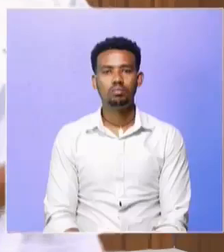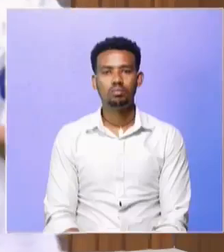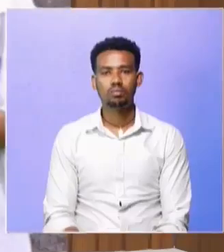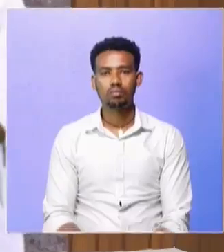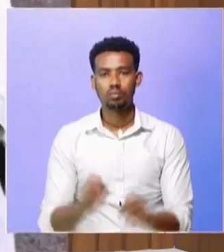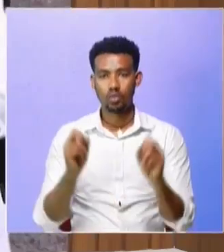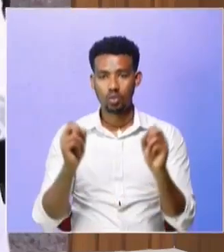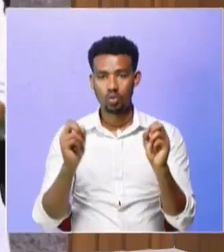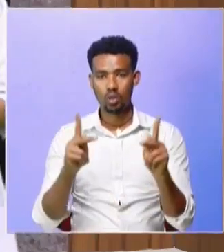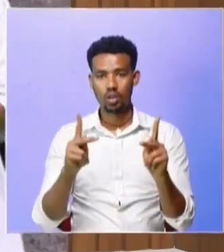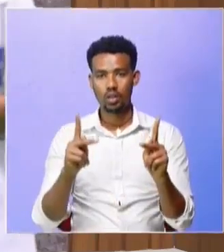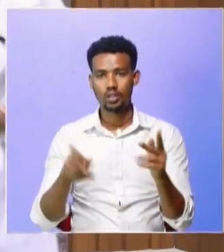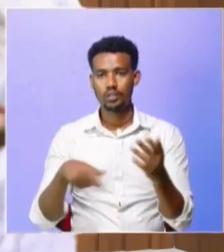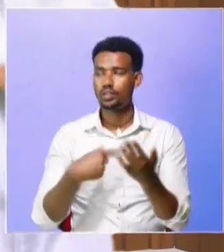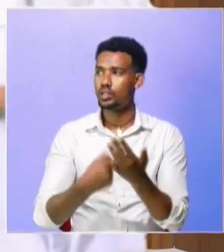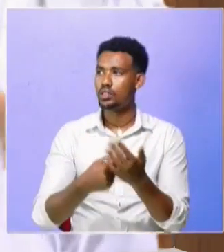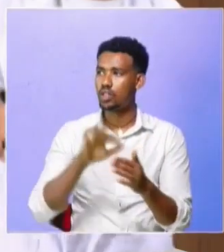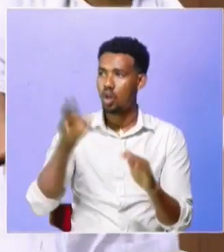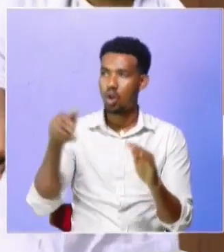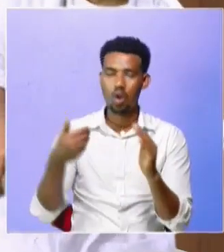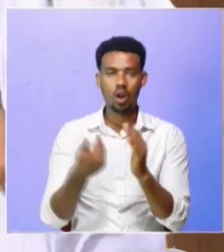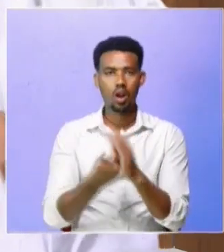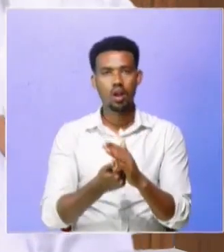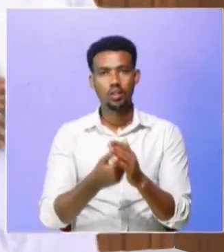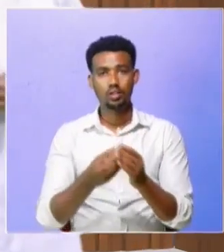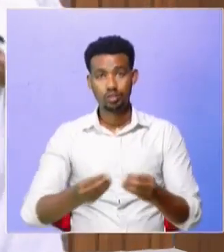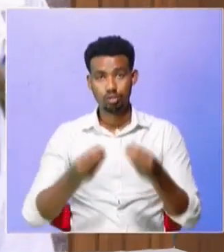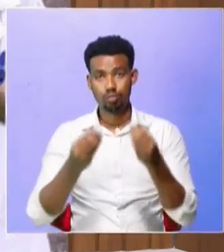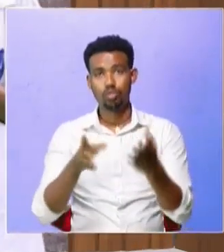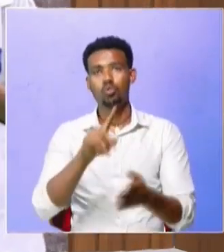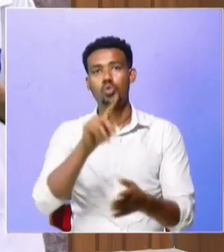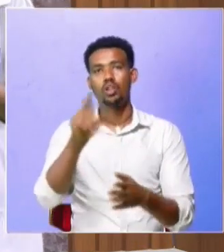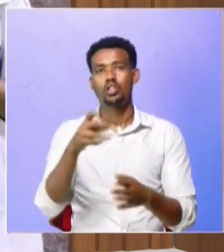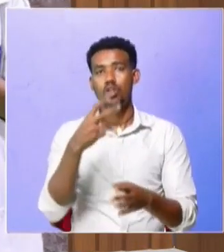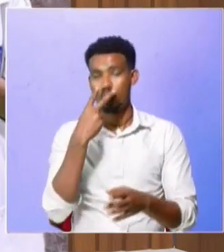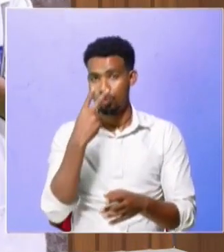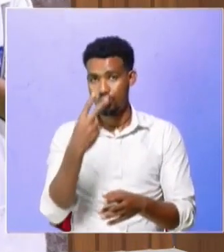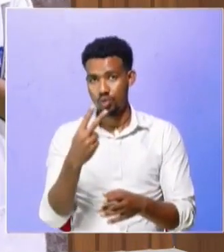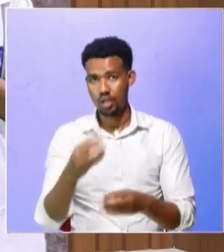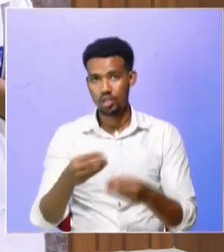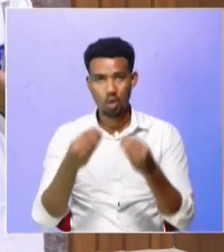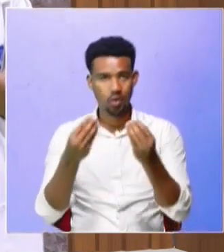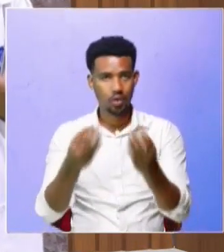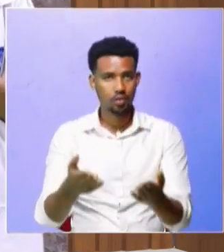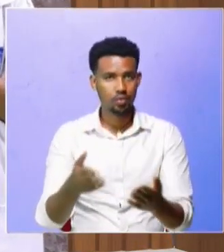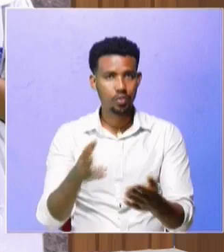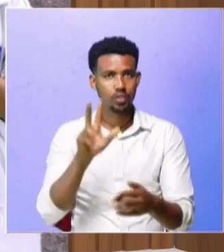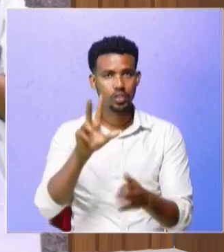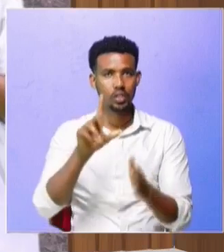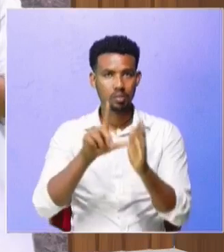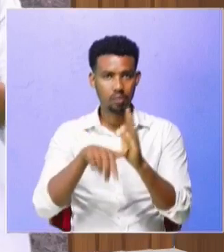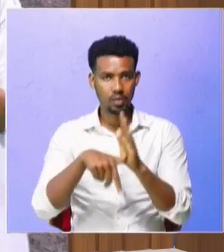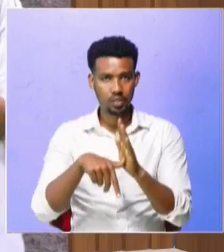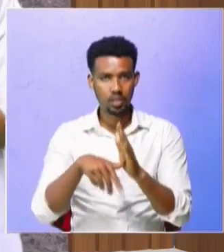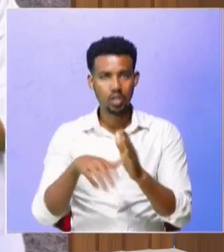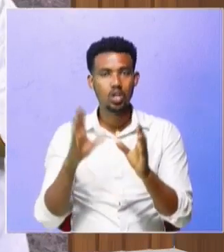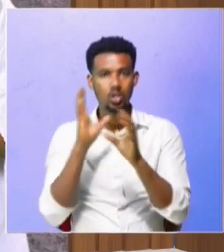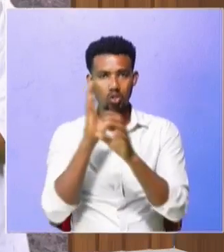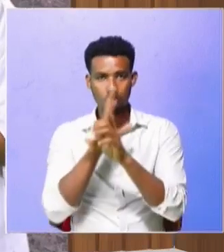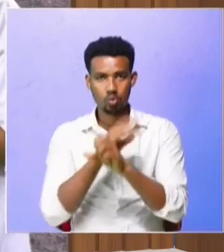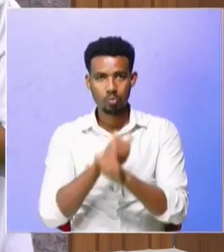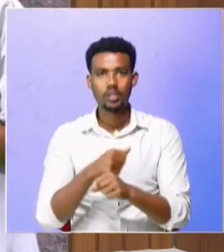Okay, so these are all the exercises I want you to look at. I will give you 3 minutes to complete